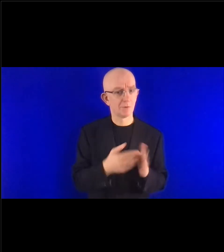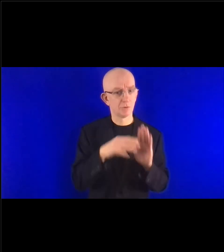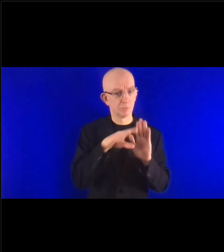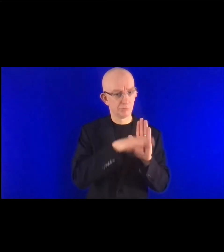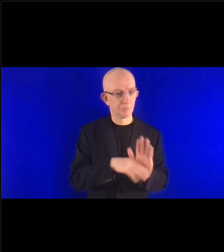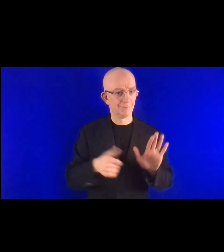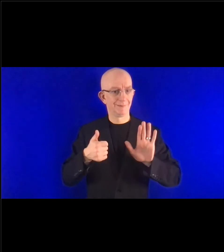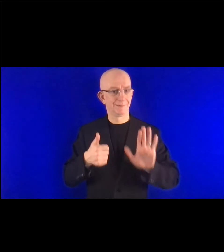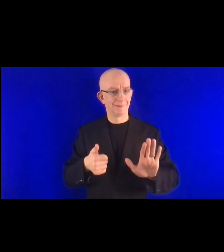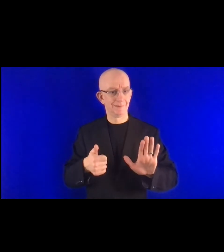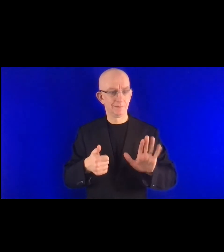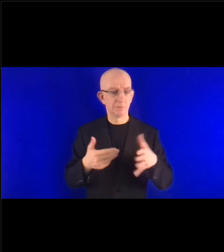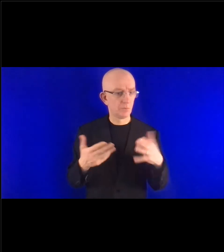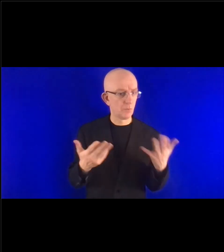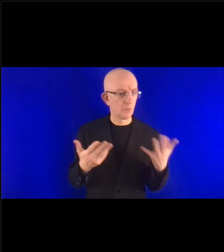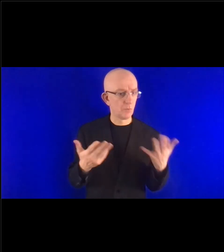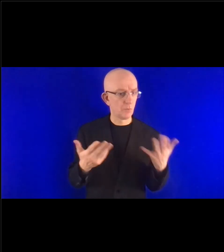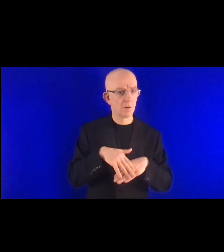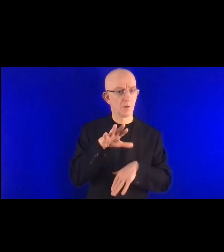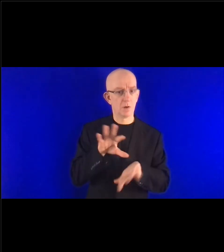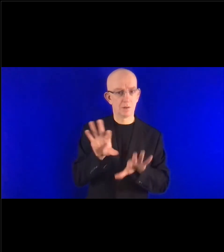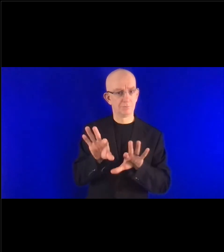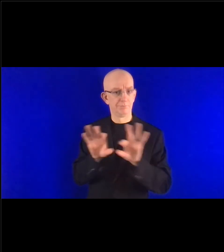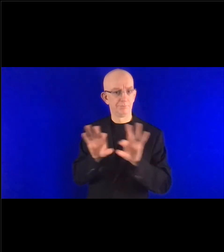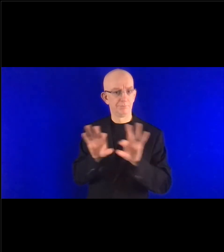in rehabilitation.